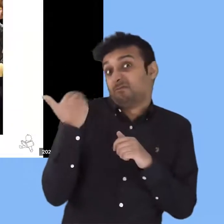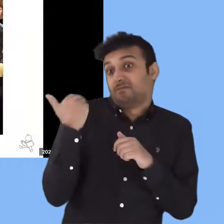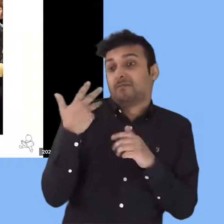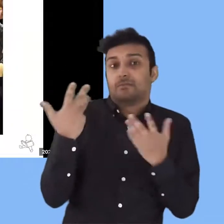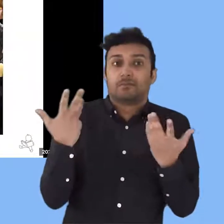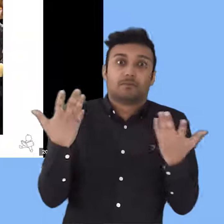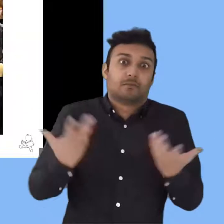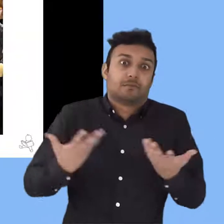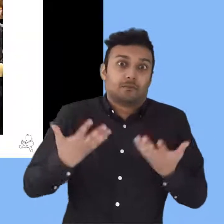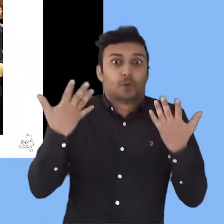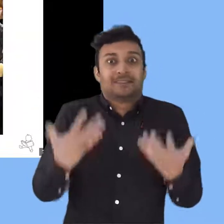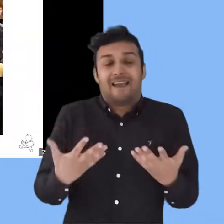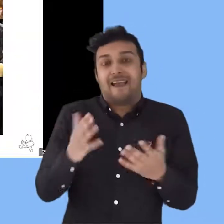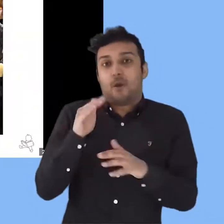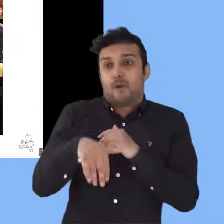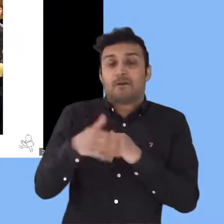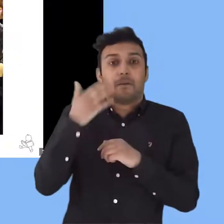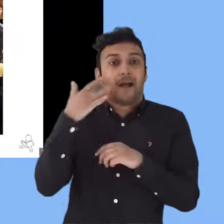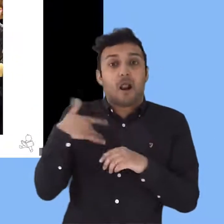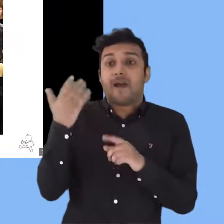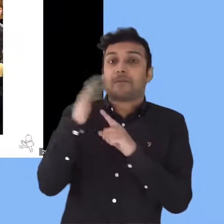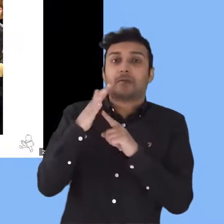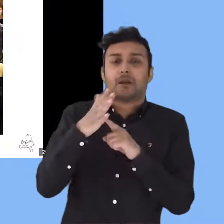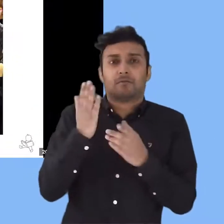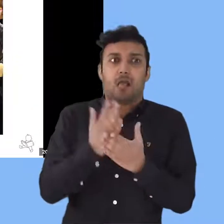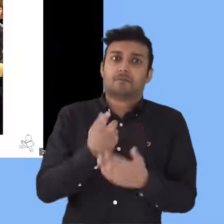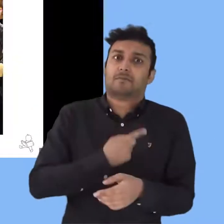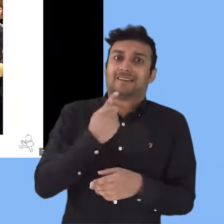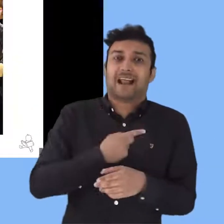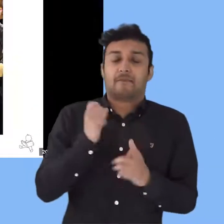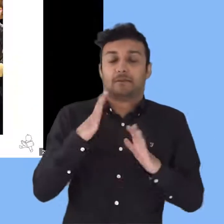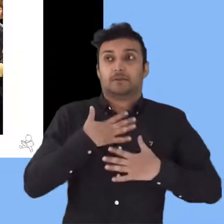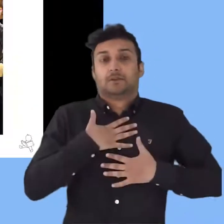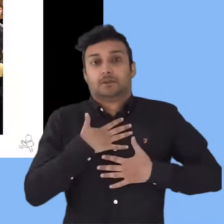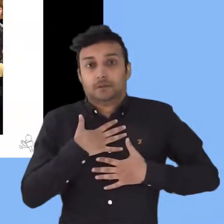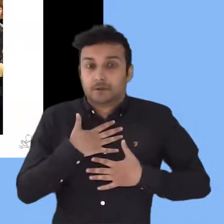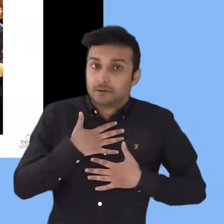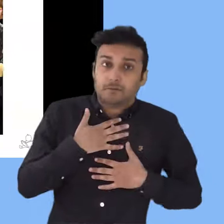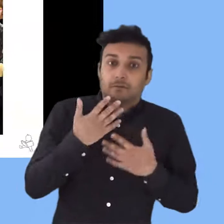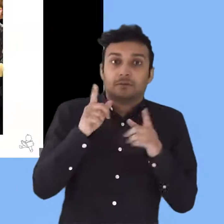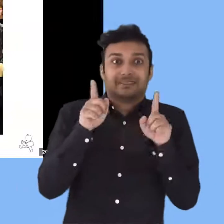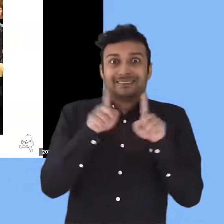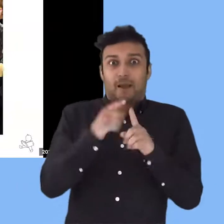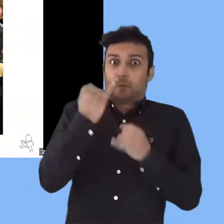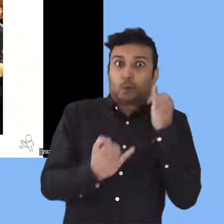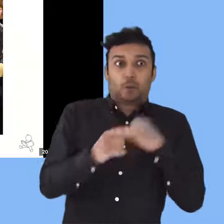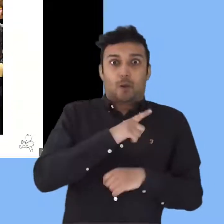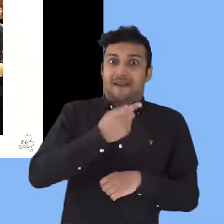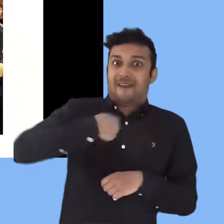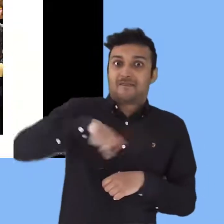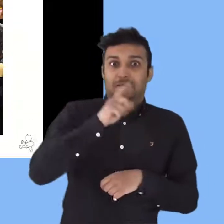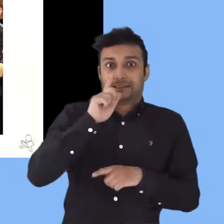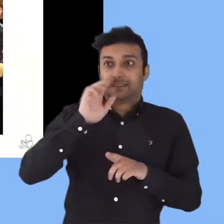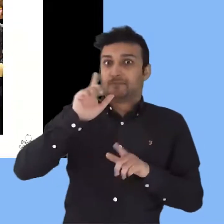that has greatly affected me. I think in no doubt exacerbated by the fact we've all been kind of at home staring at Twitter on our phones,